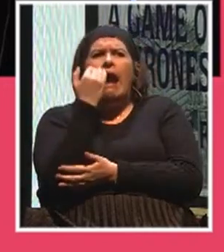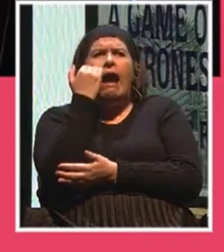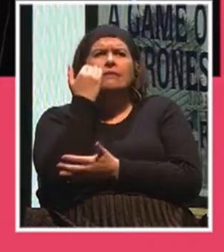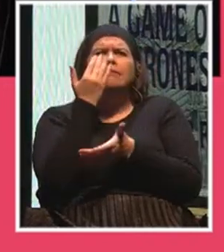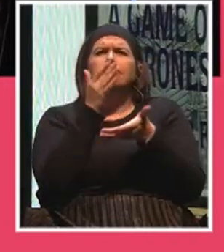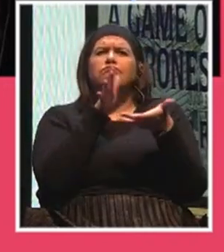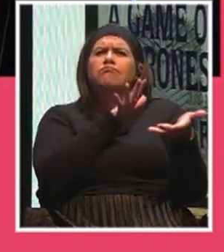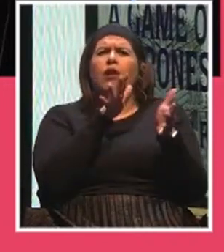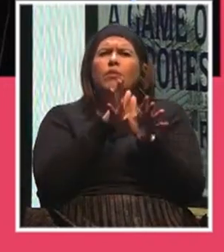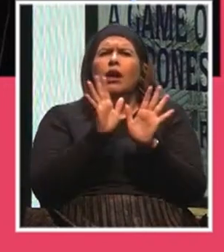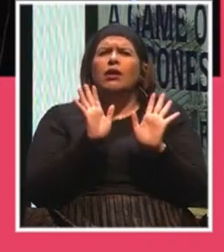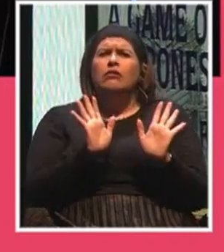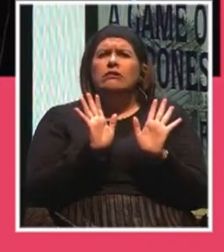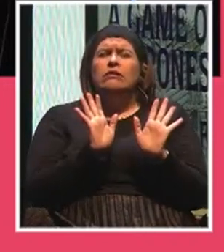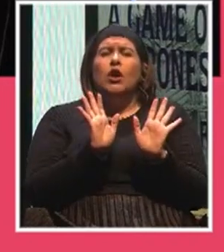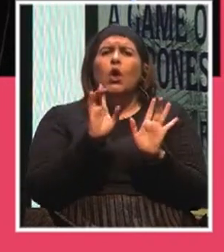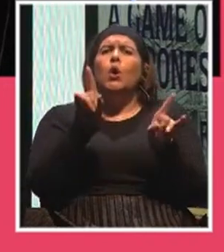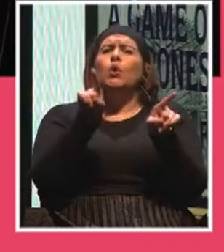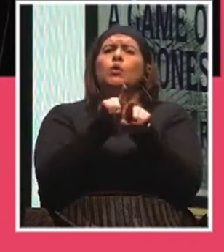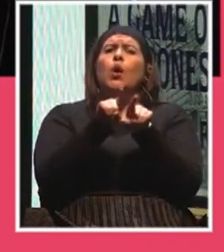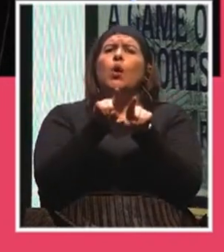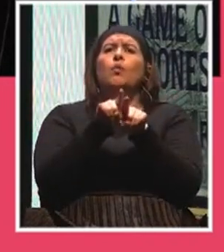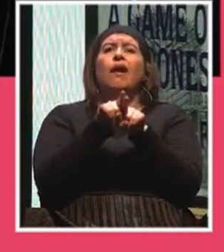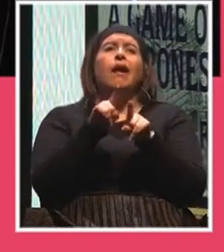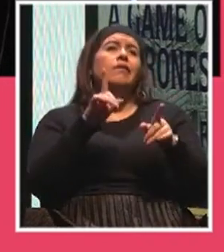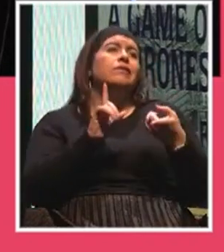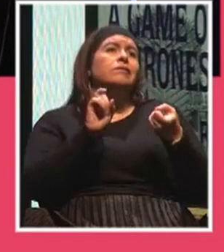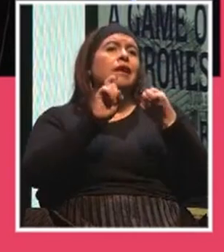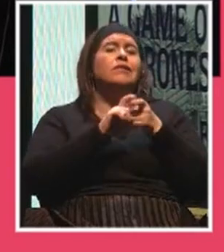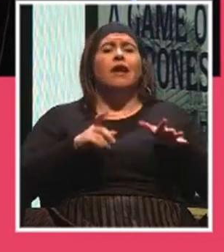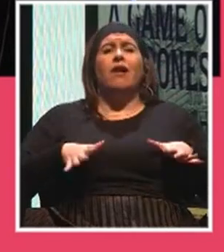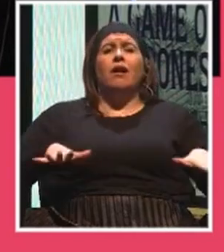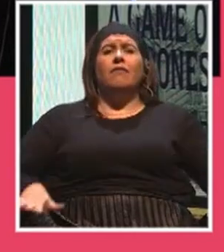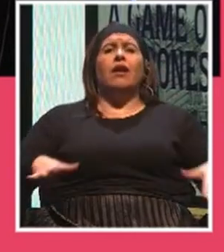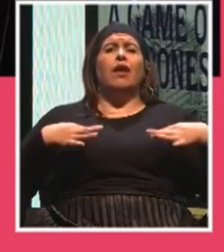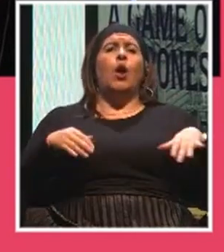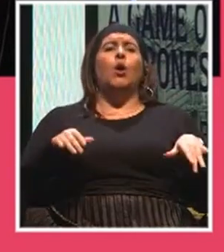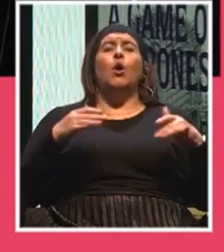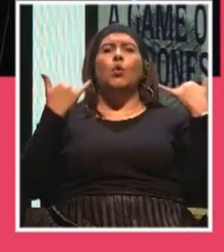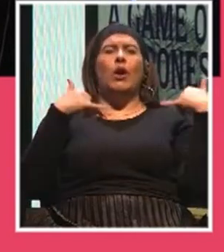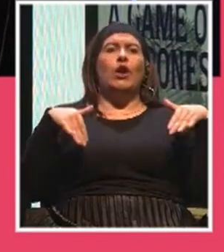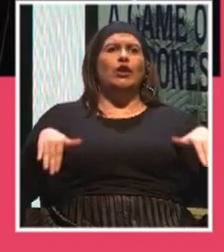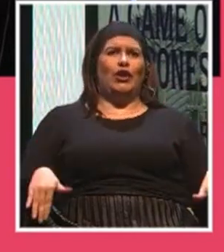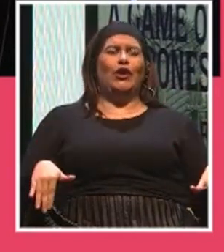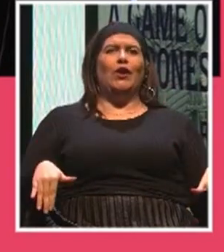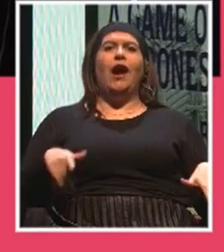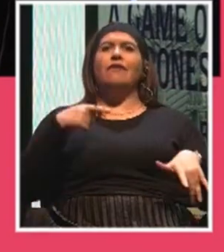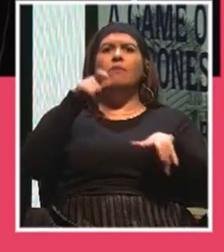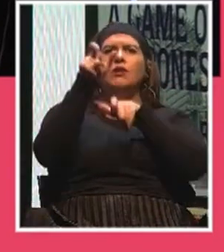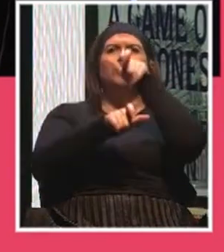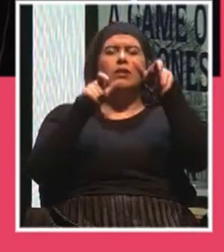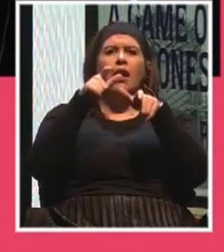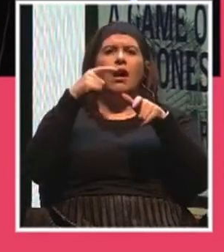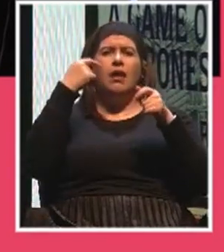later. But they were, sharing fan art. They were creating their own fan art. They were creating their own maps. The interesting thing